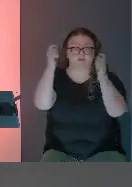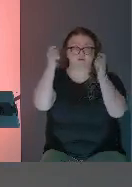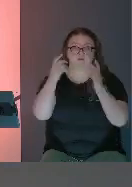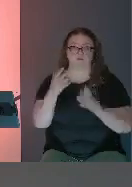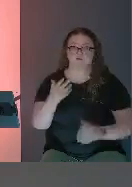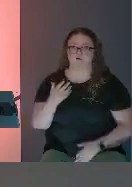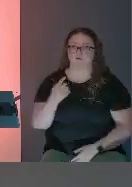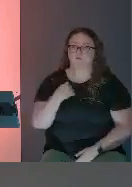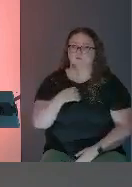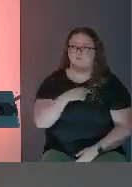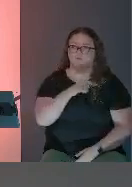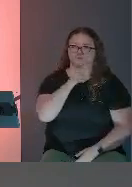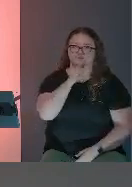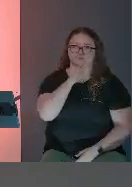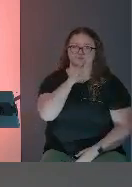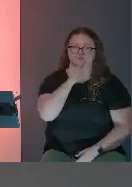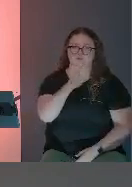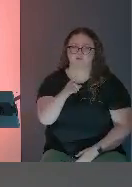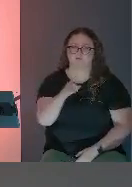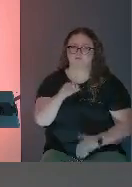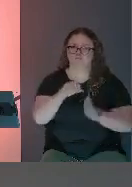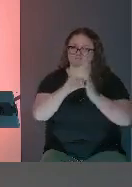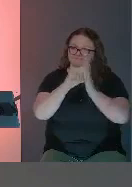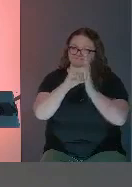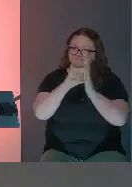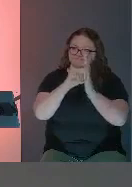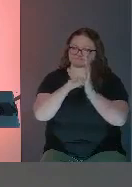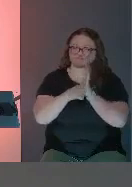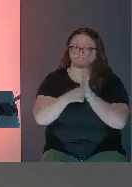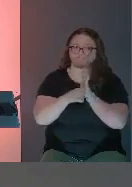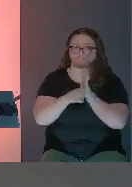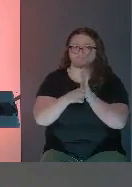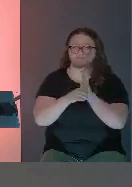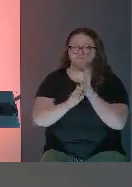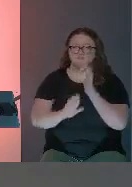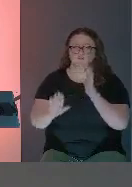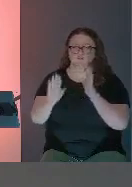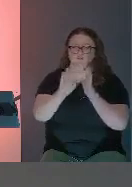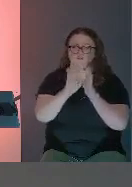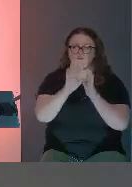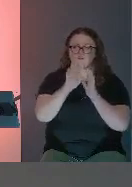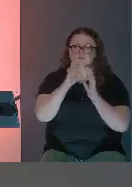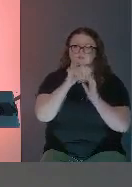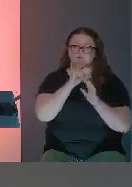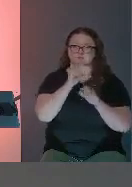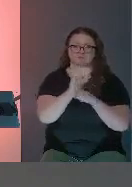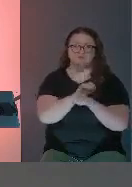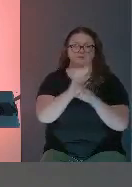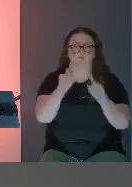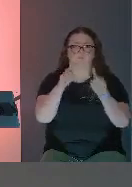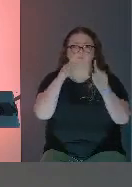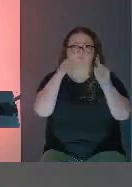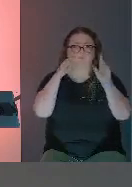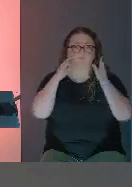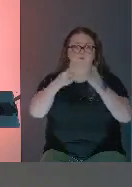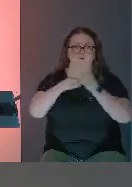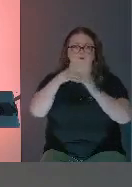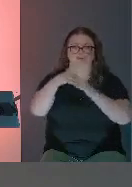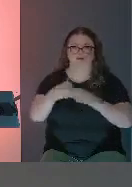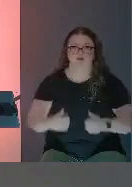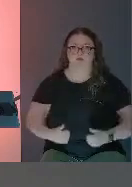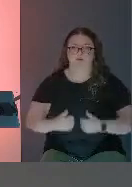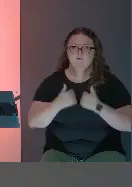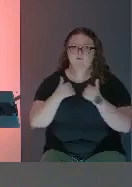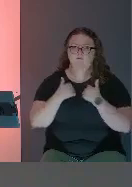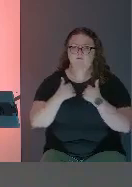we're able to really take home and drive home your ultimate purpose in this life. And this is how